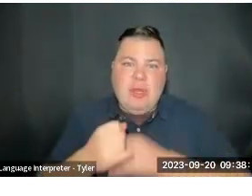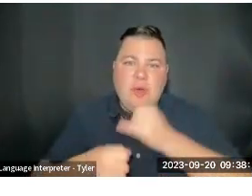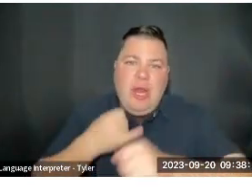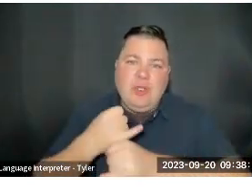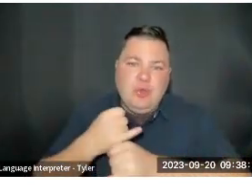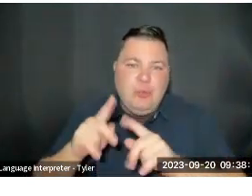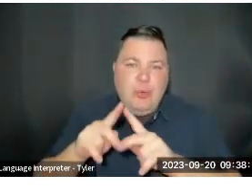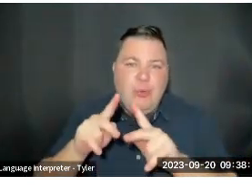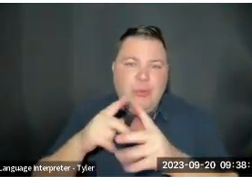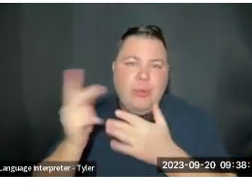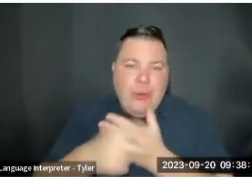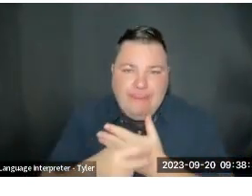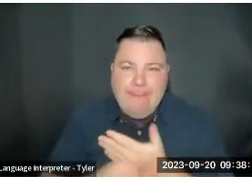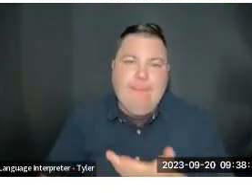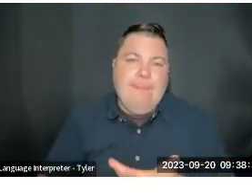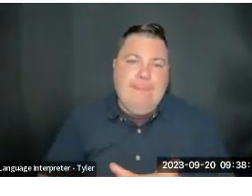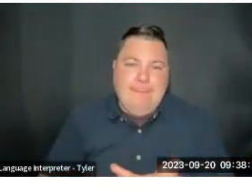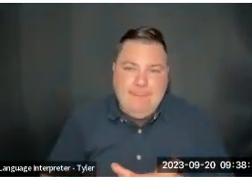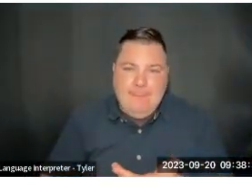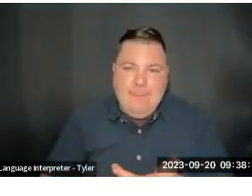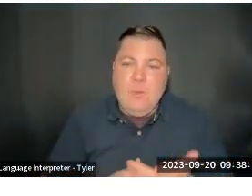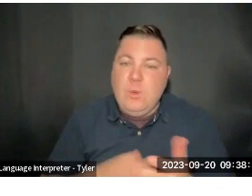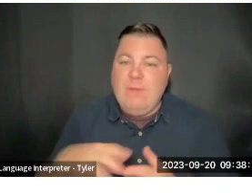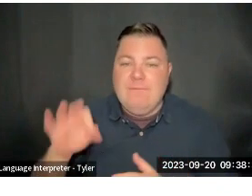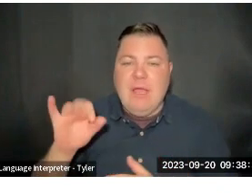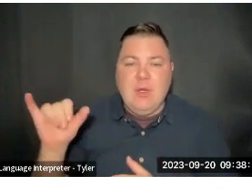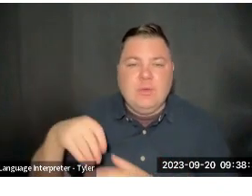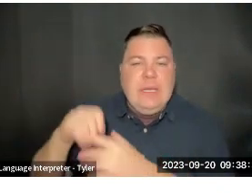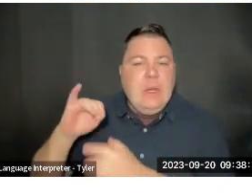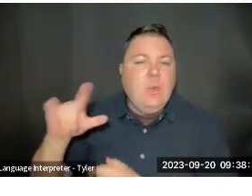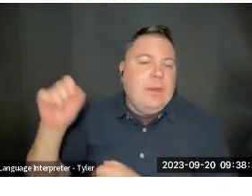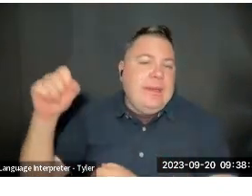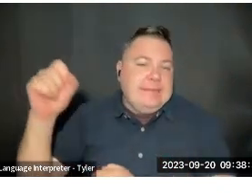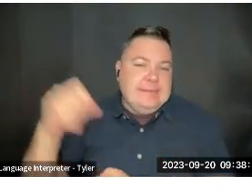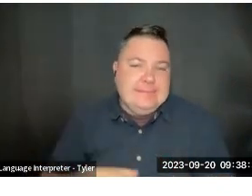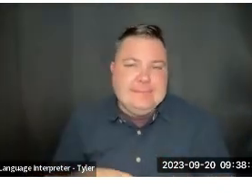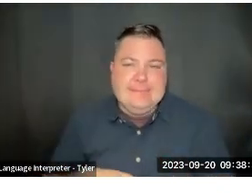yes, you can find mental health first aid in Illinois as well.